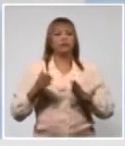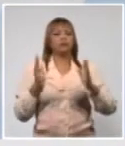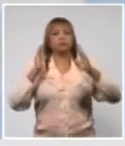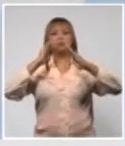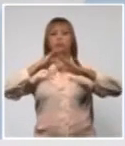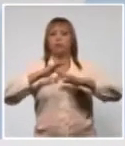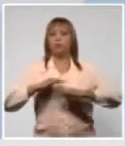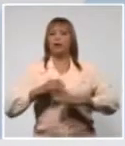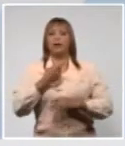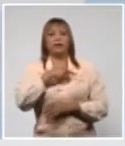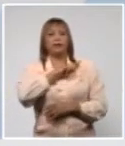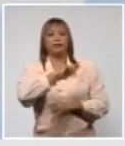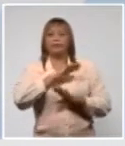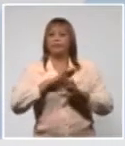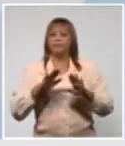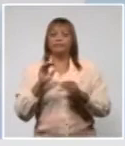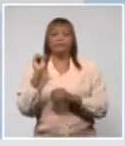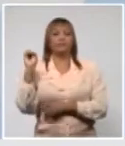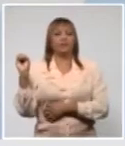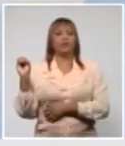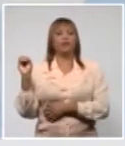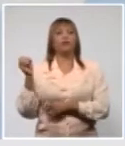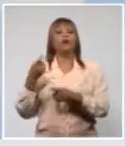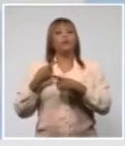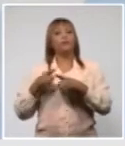2.07%, lower than the global rate of